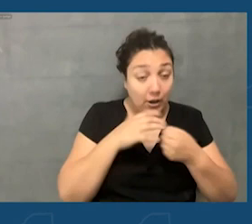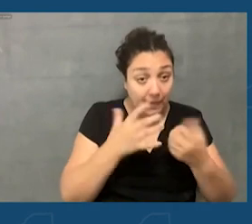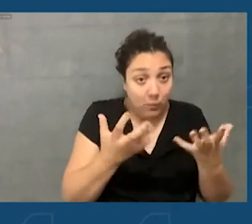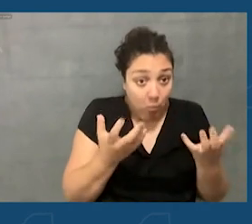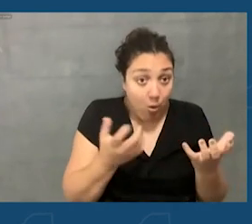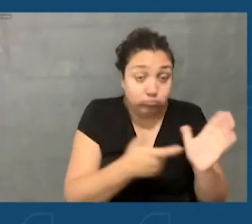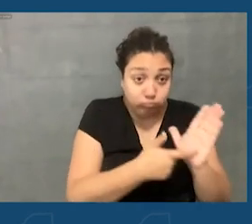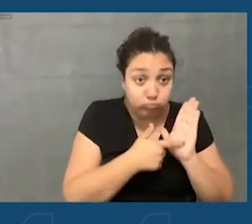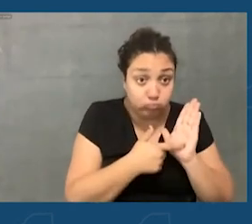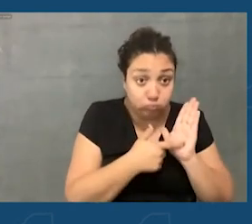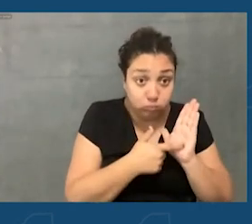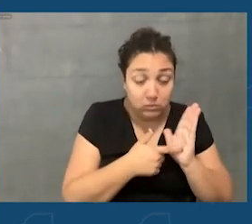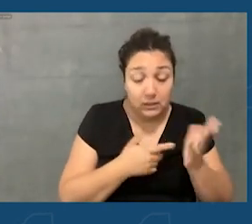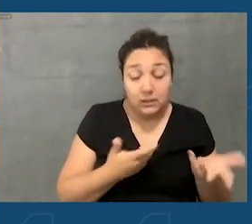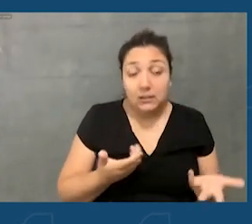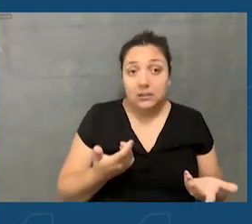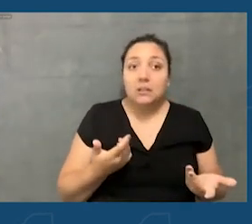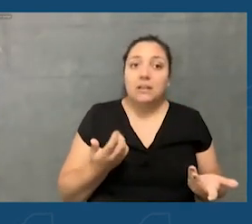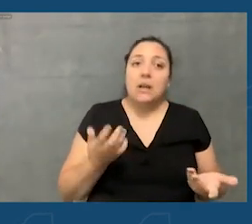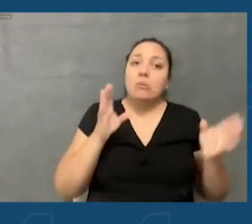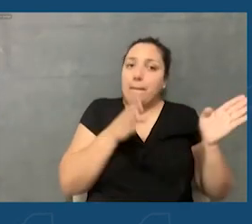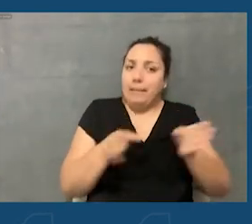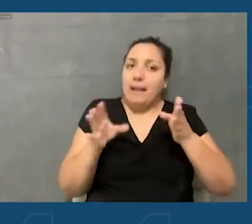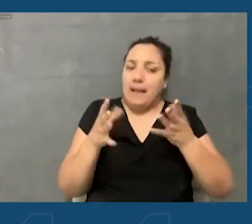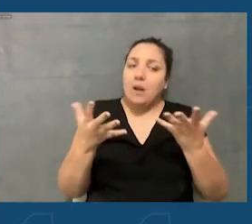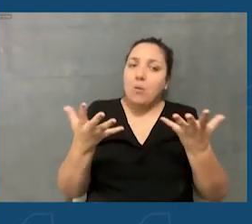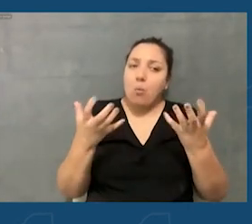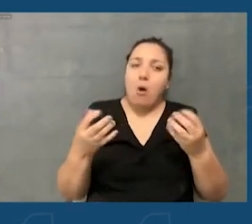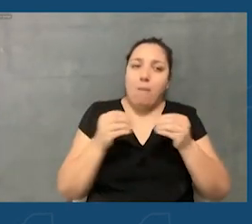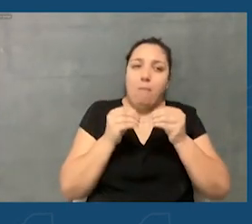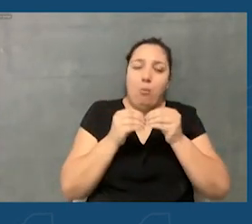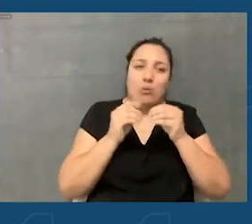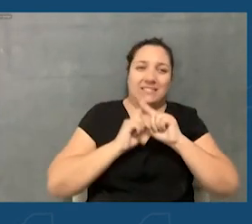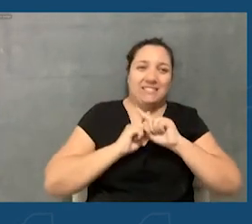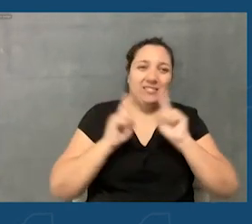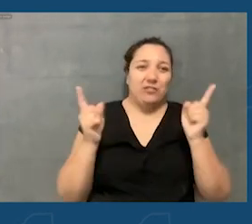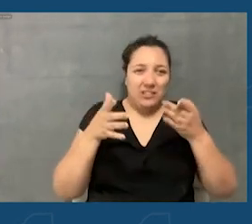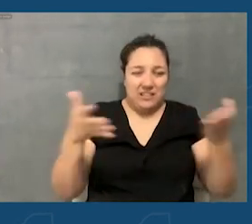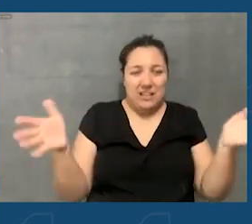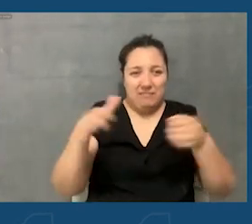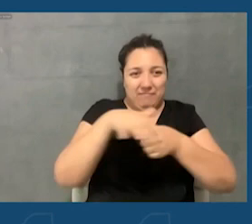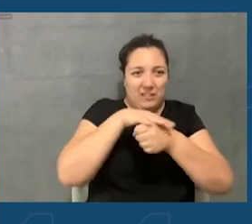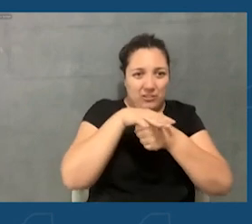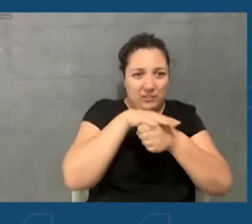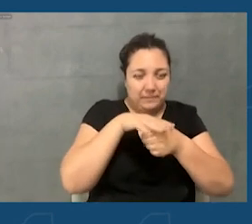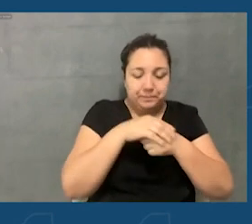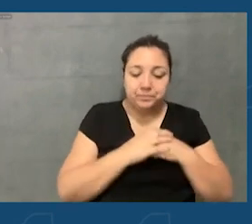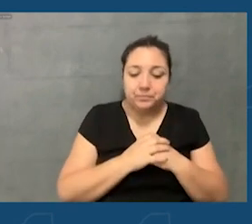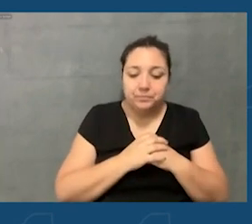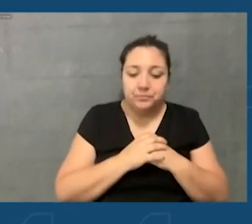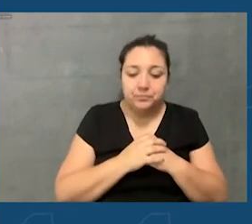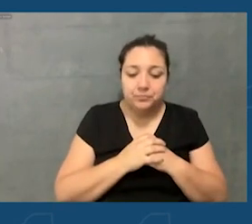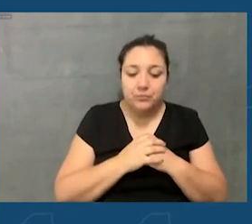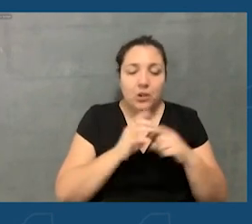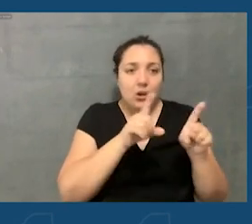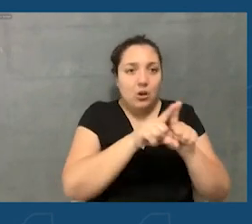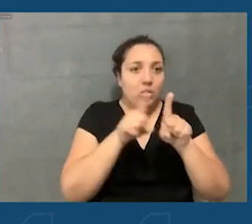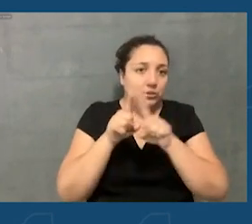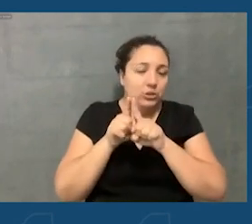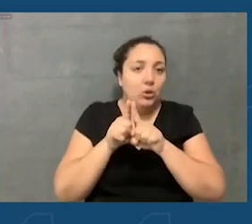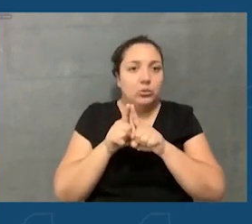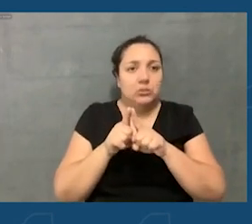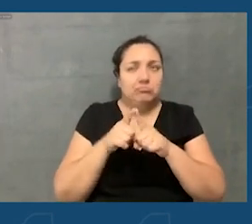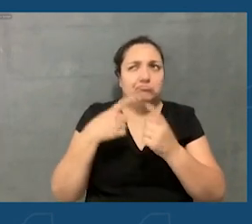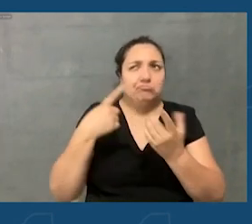to be a very much different public space. And there's also a lot of talk about what to do about 8th Avenue. There